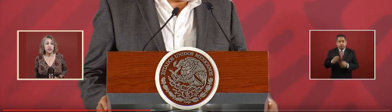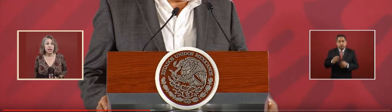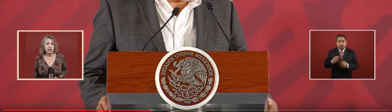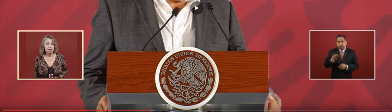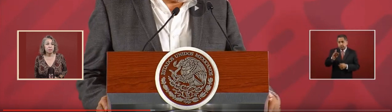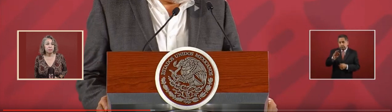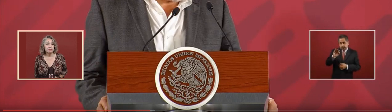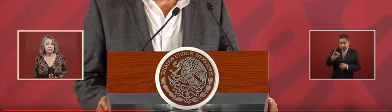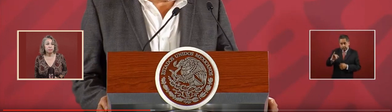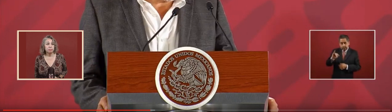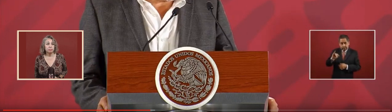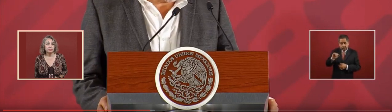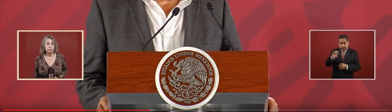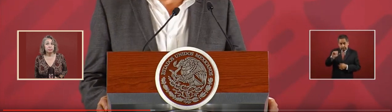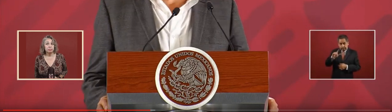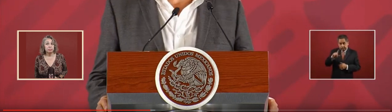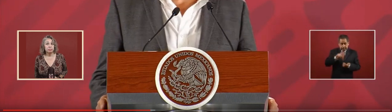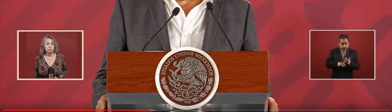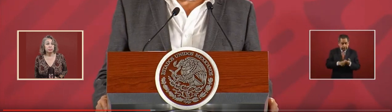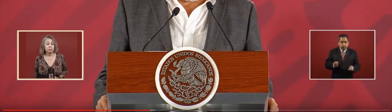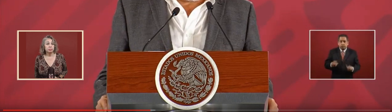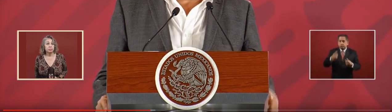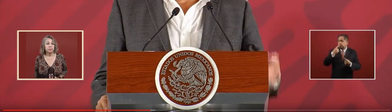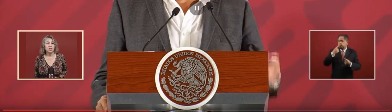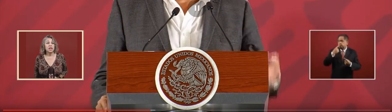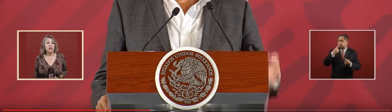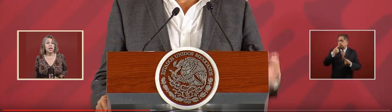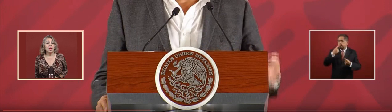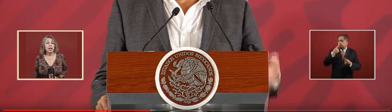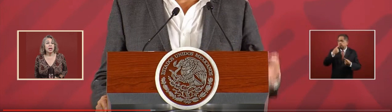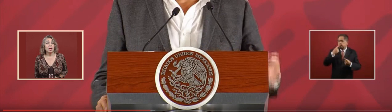district attorney. De la República, las denuncias por desaparición.